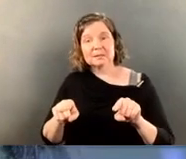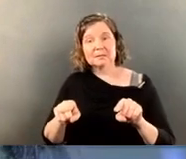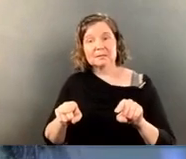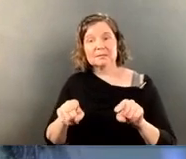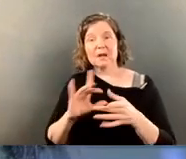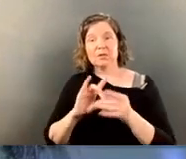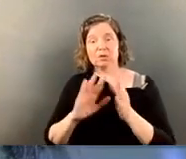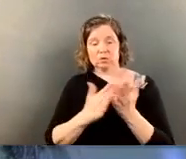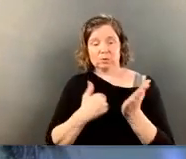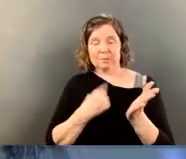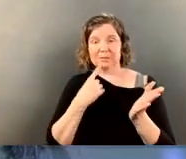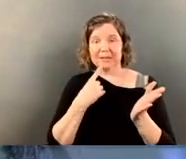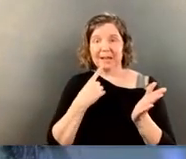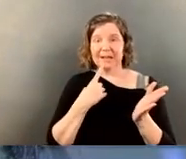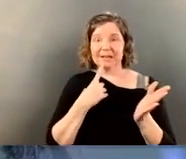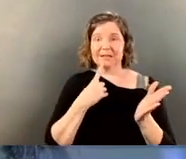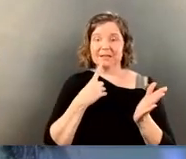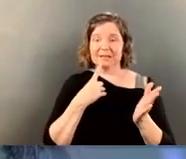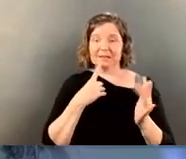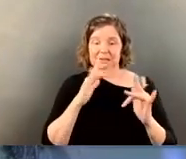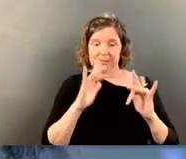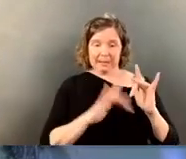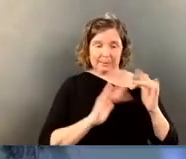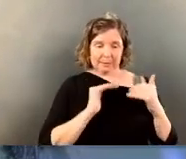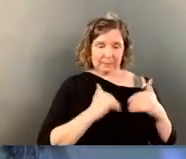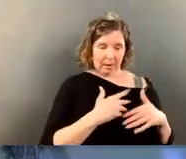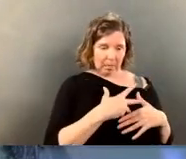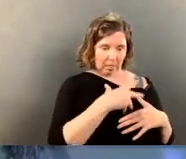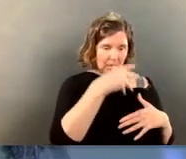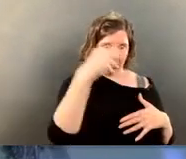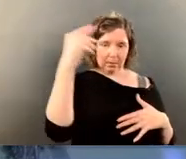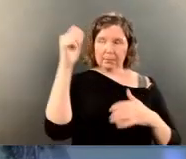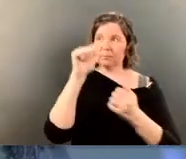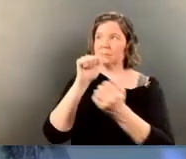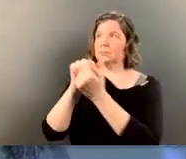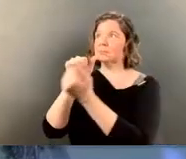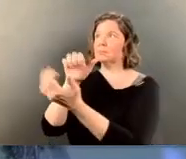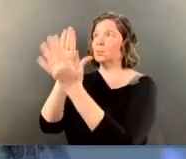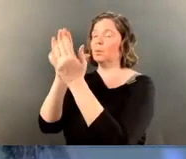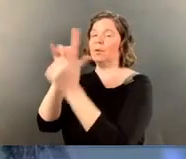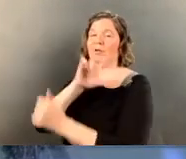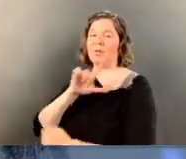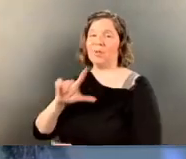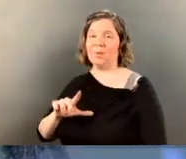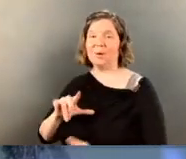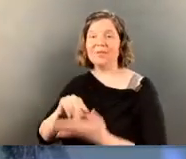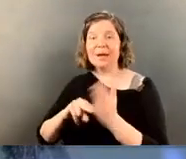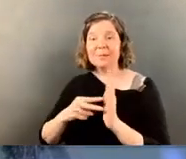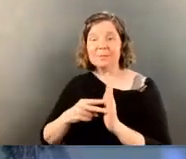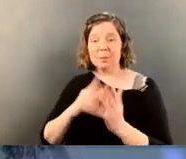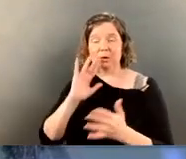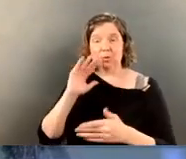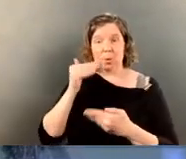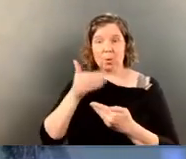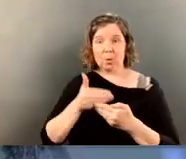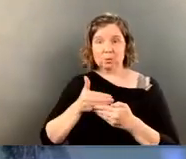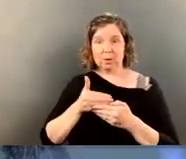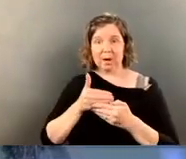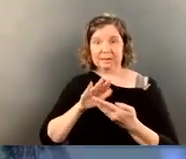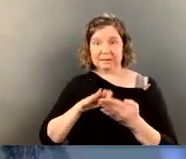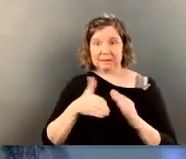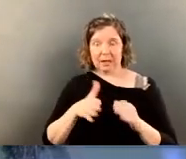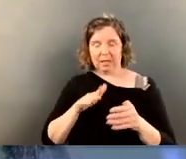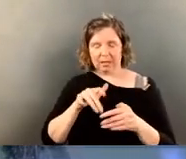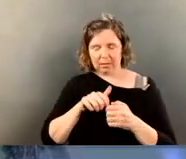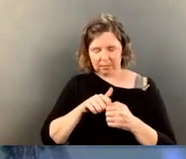the scripture says that to be absent from the body is to be present with the Lord. That means when you close your eyes in death,